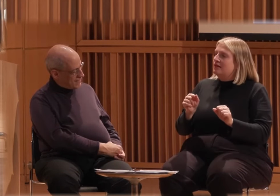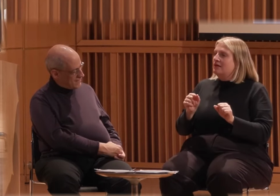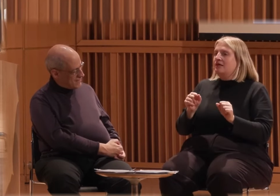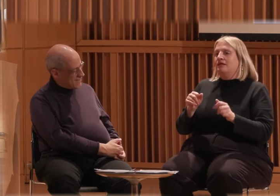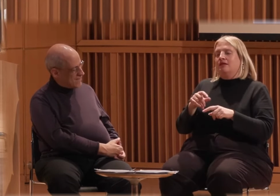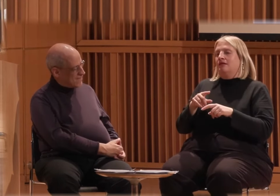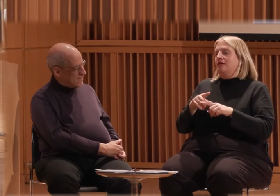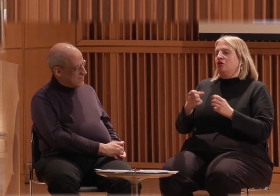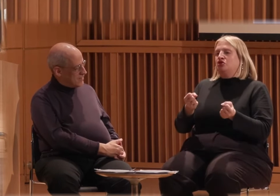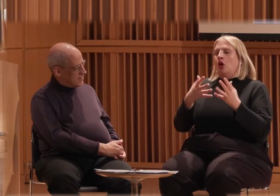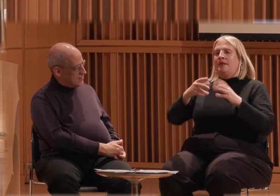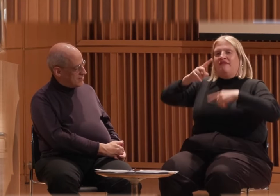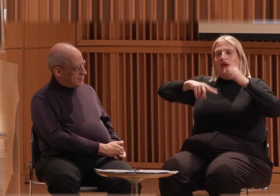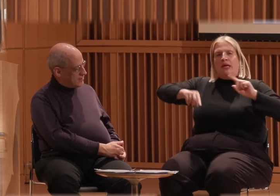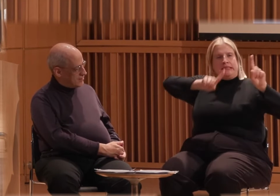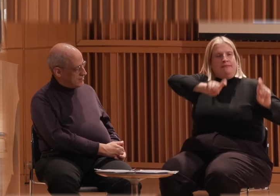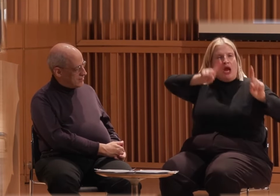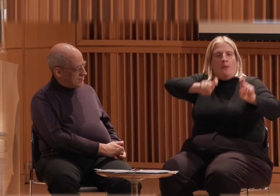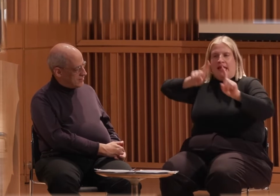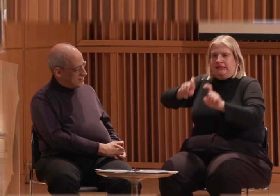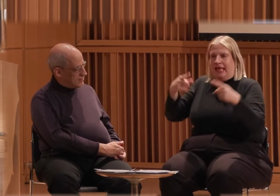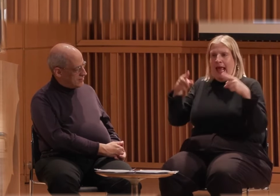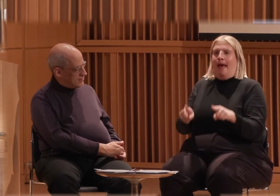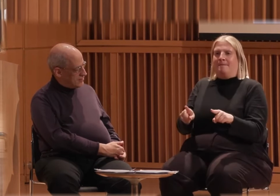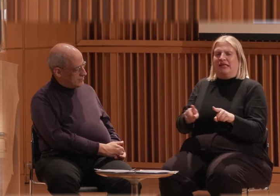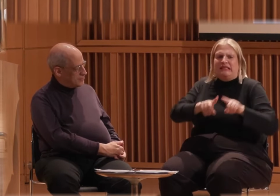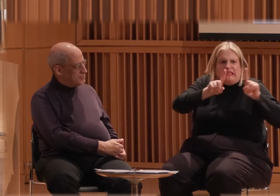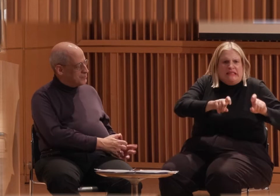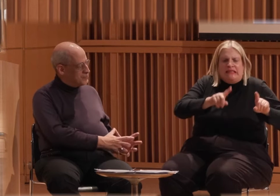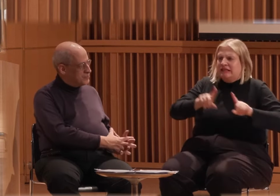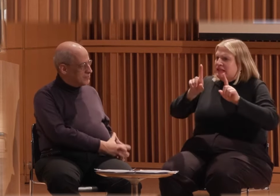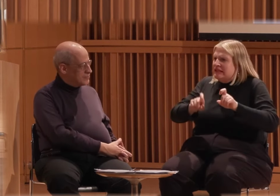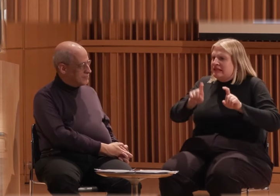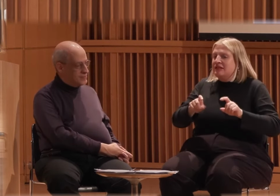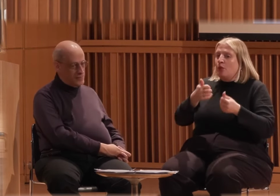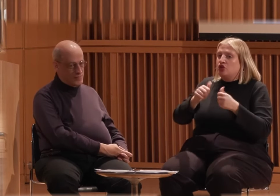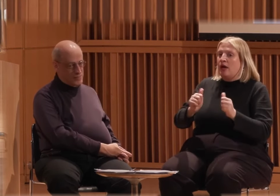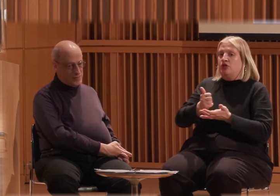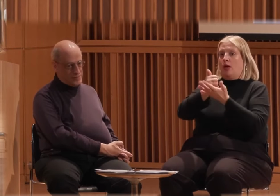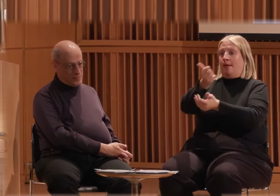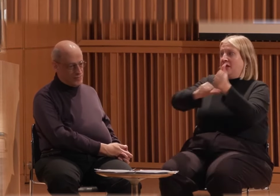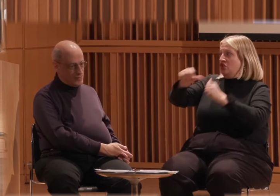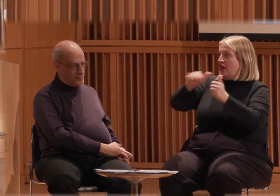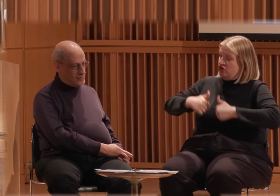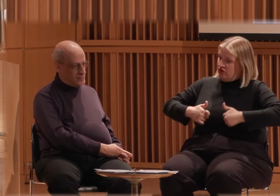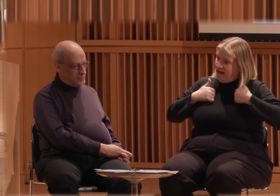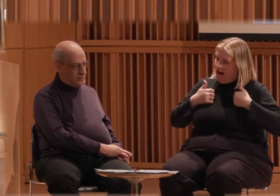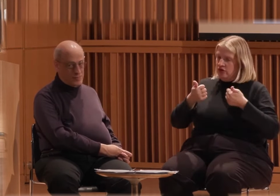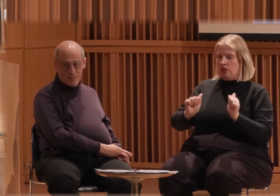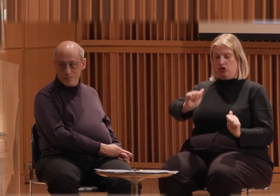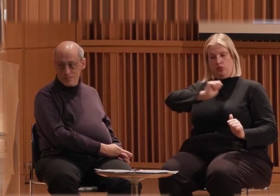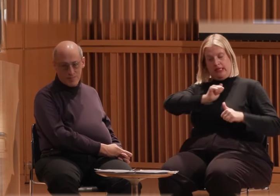there were so many experiments that happened as we try to help each other survive, as we try to survive